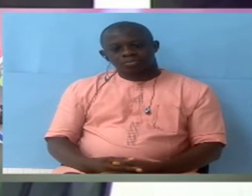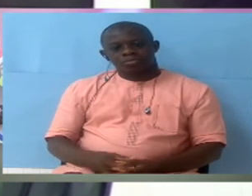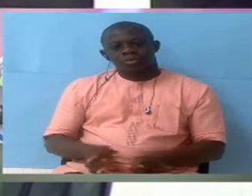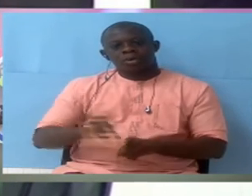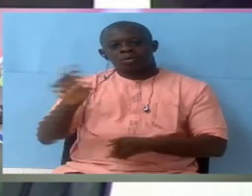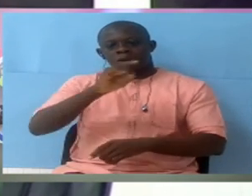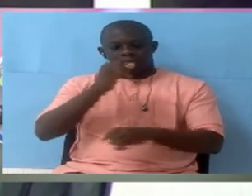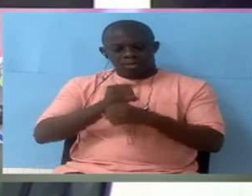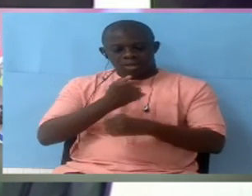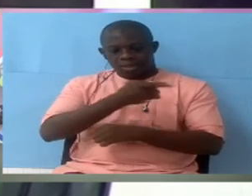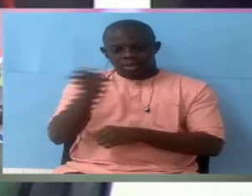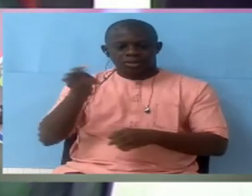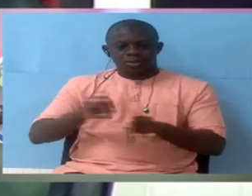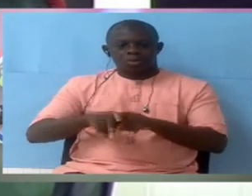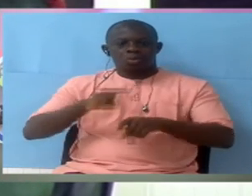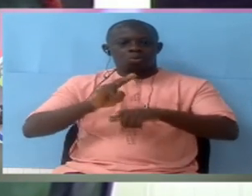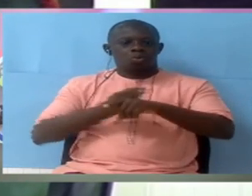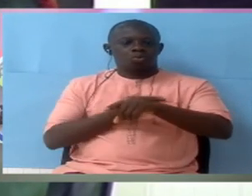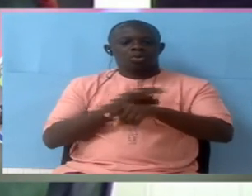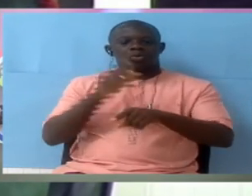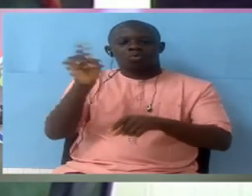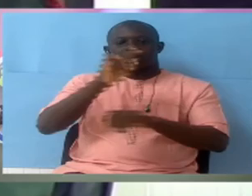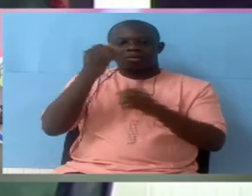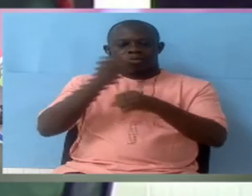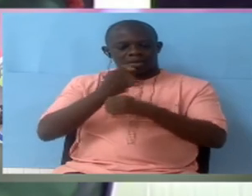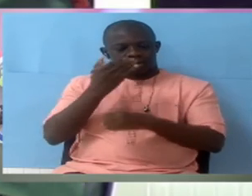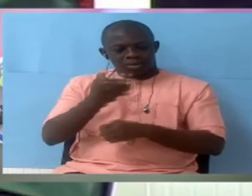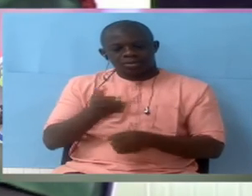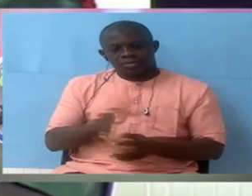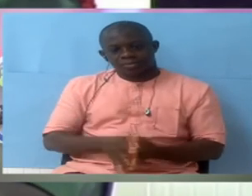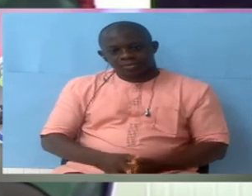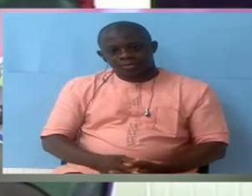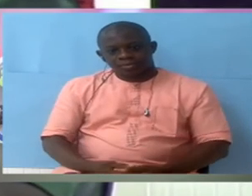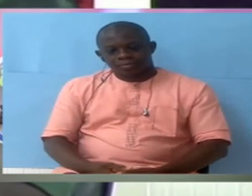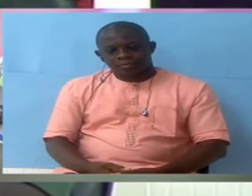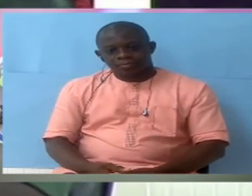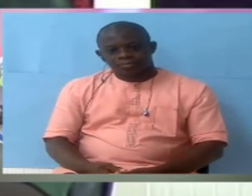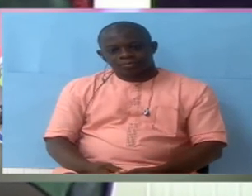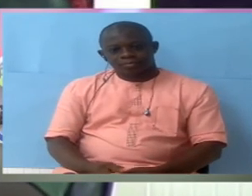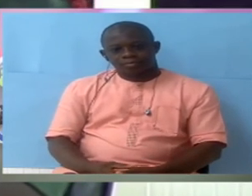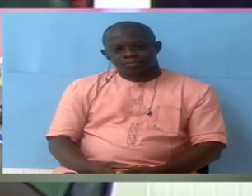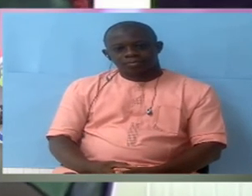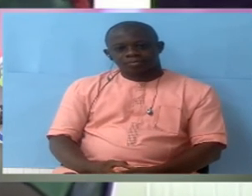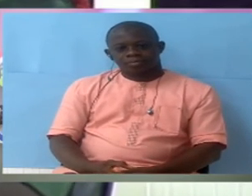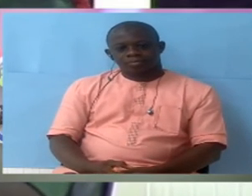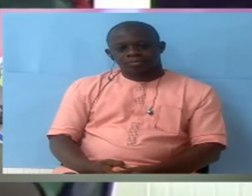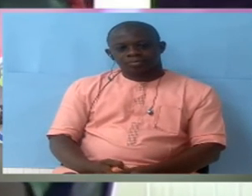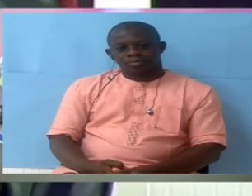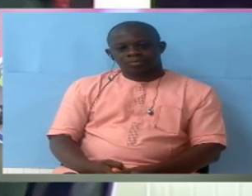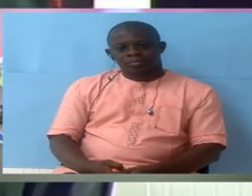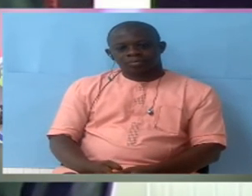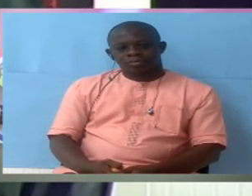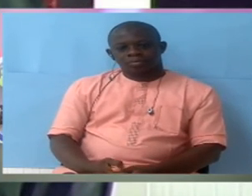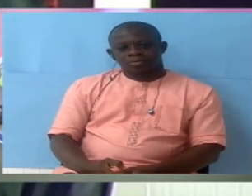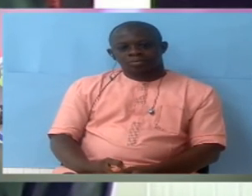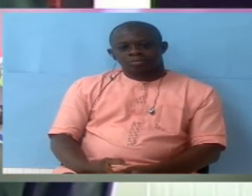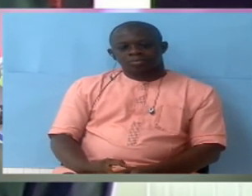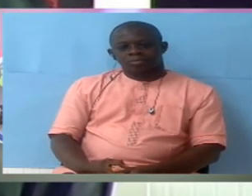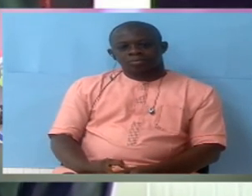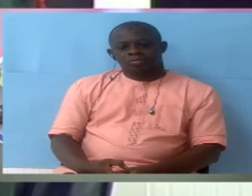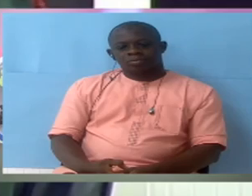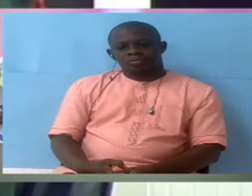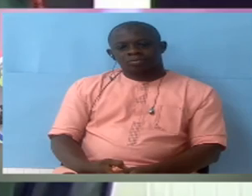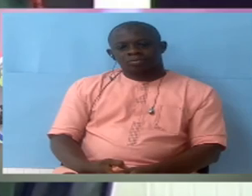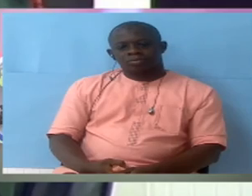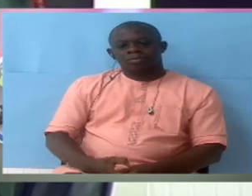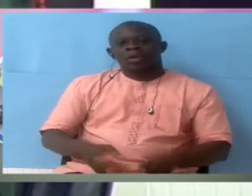the scars? Yoyu gañu yoyu lanako lana waral leget yoyu. Because they were pushing me towards the